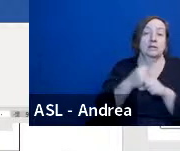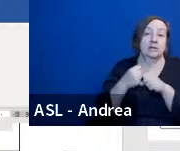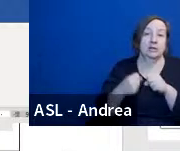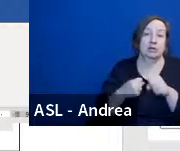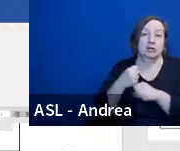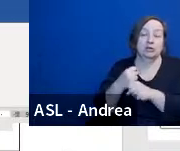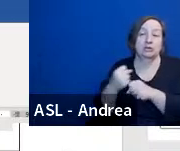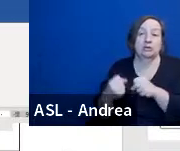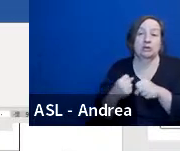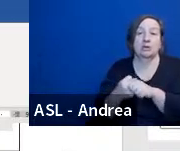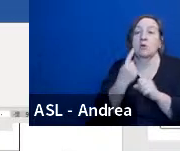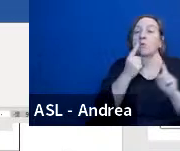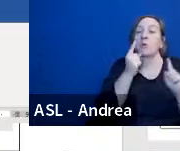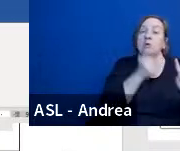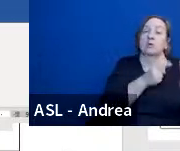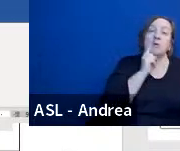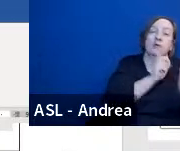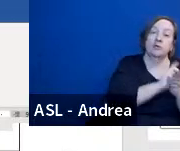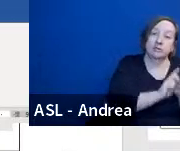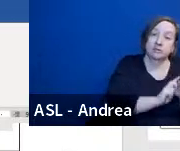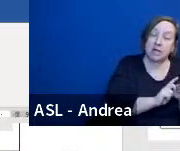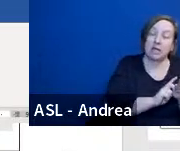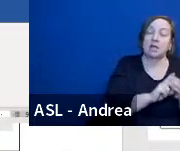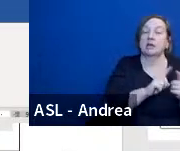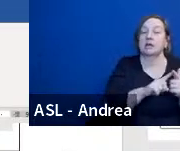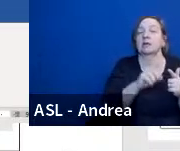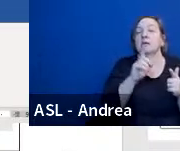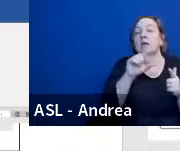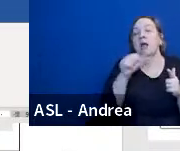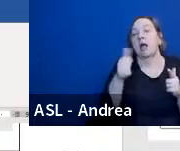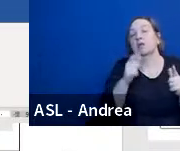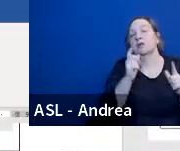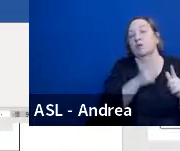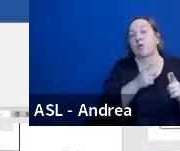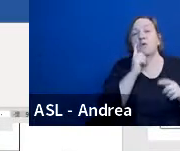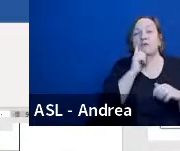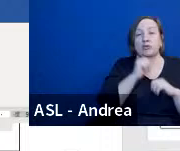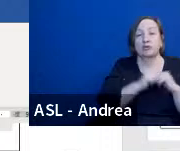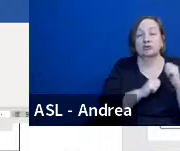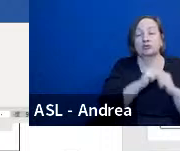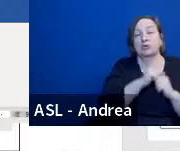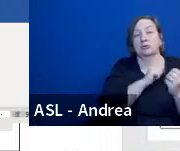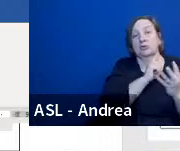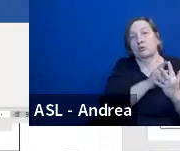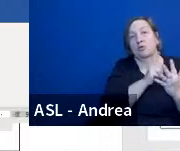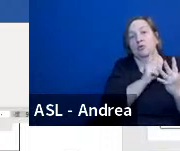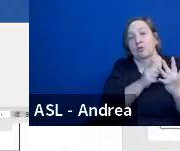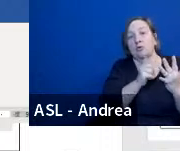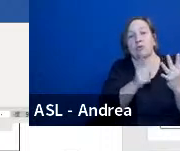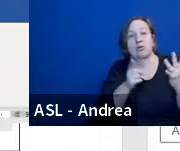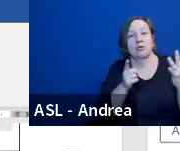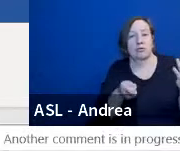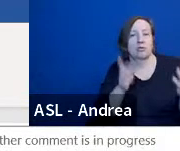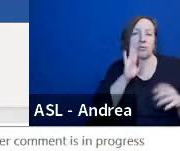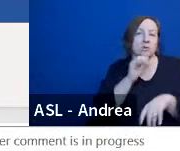have one goal for the design. We'll have multiple goals for the construction. So